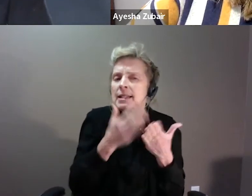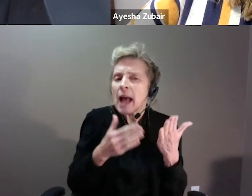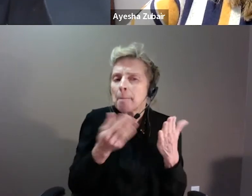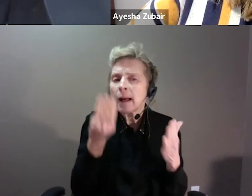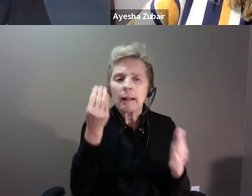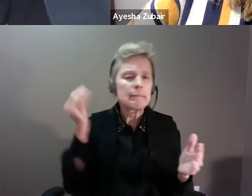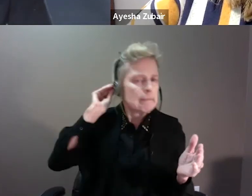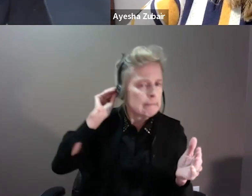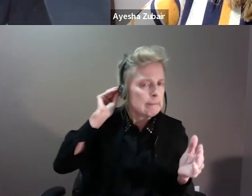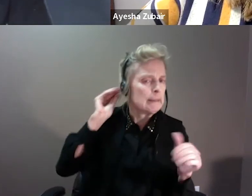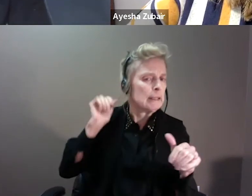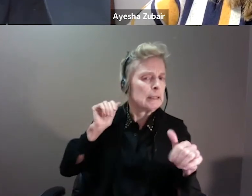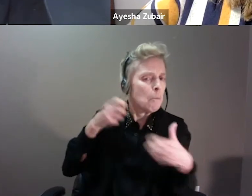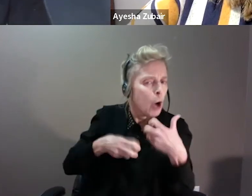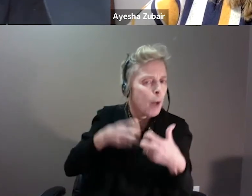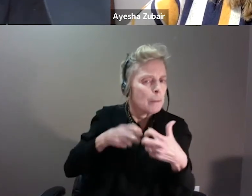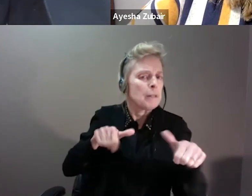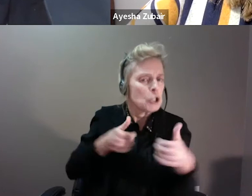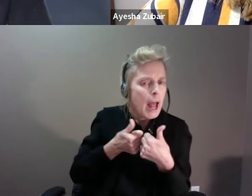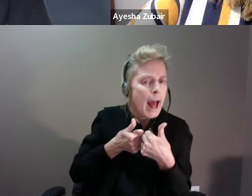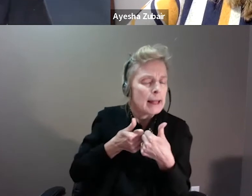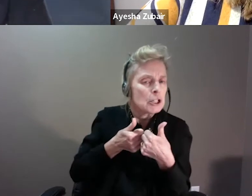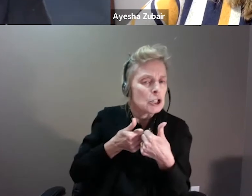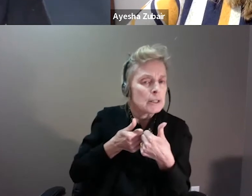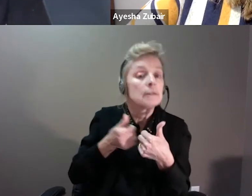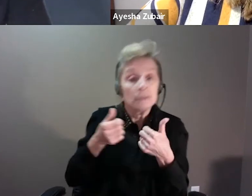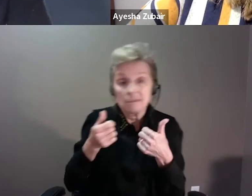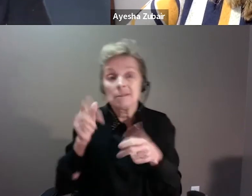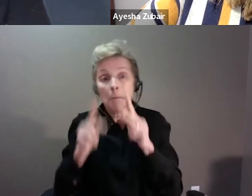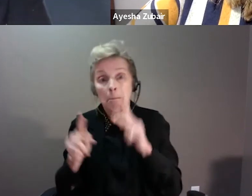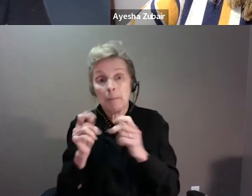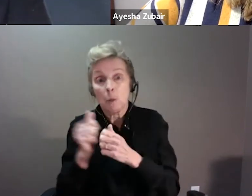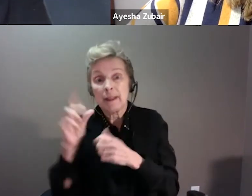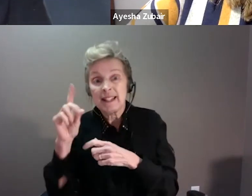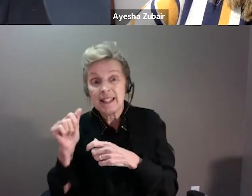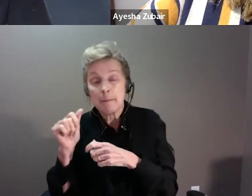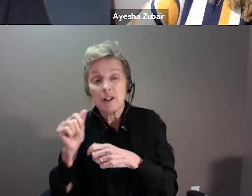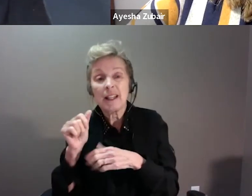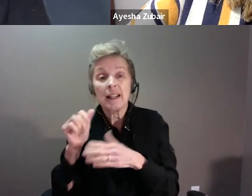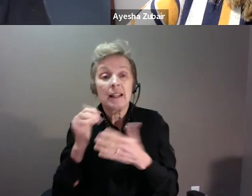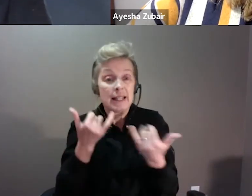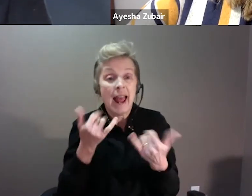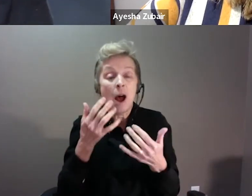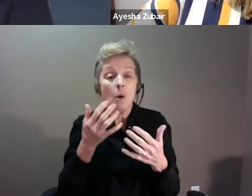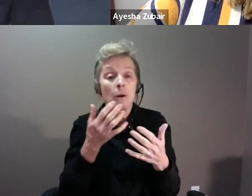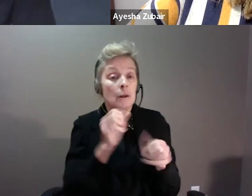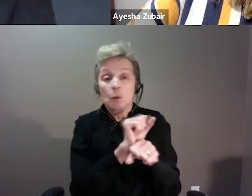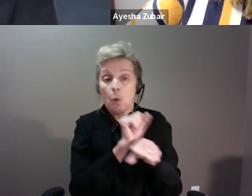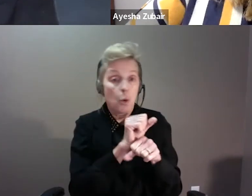challenges that employers as well as people with disabilities might face when transitioning to this virtual work